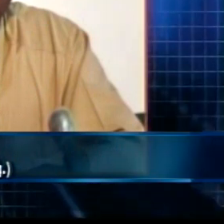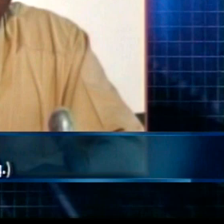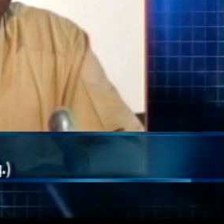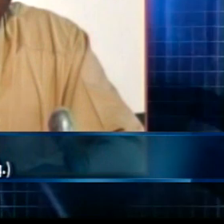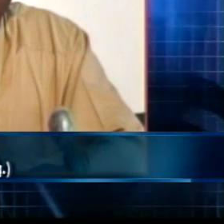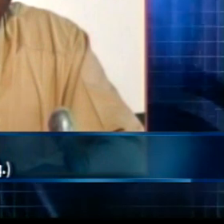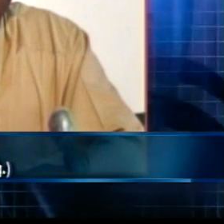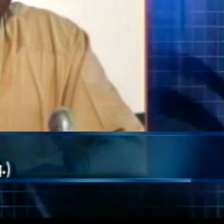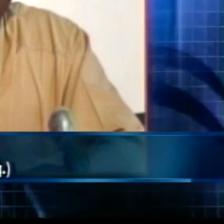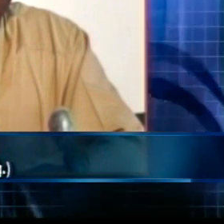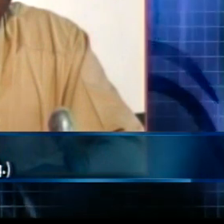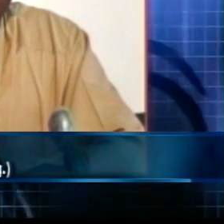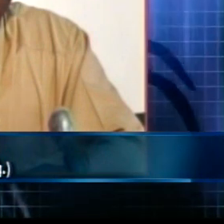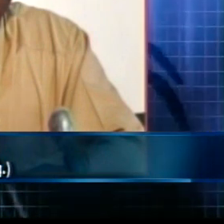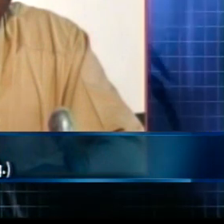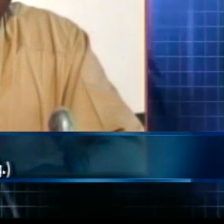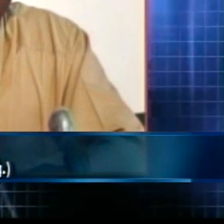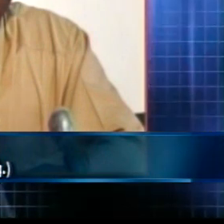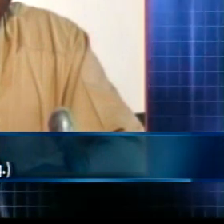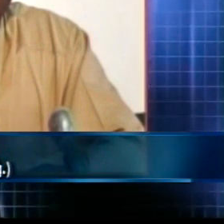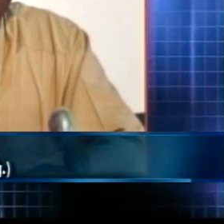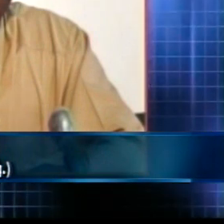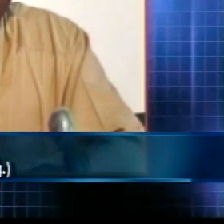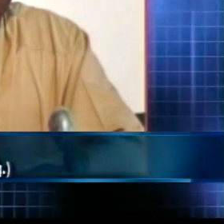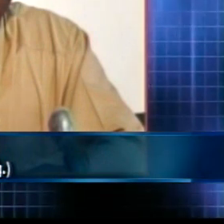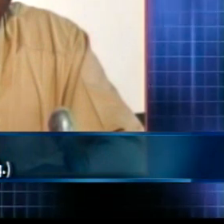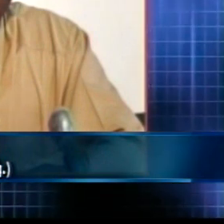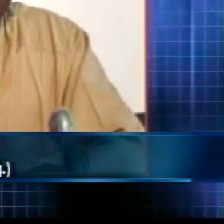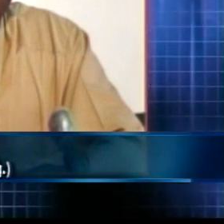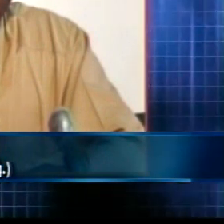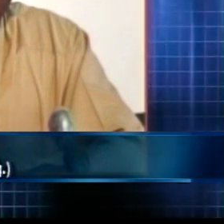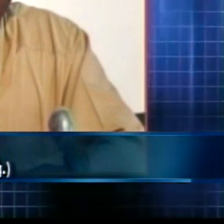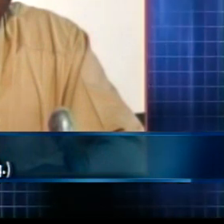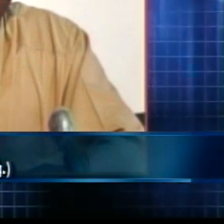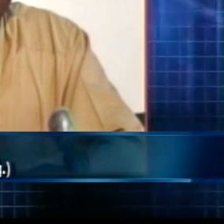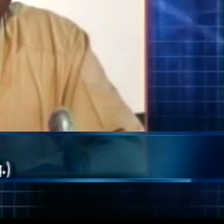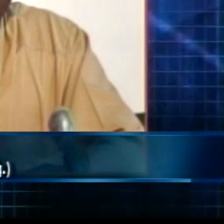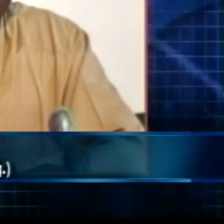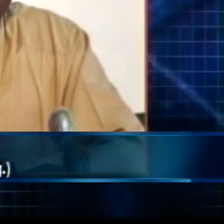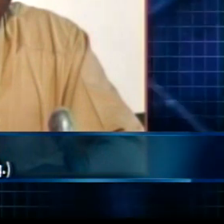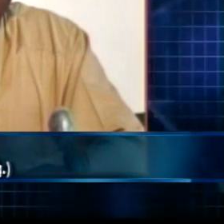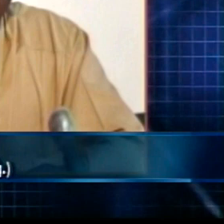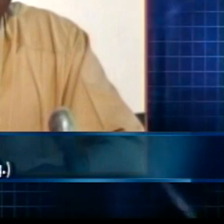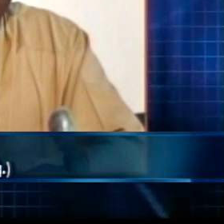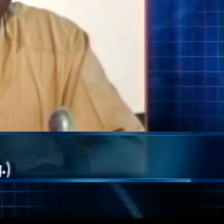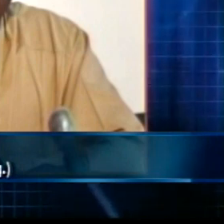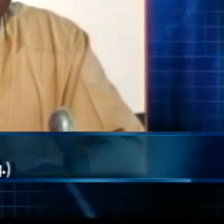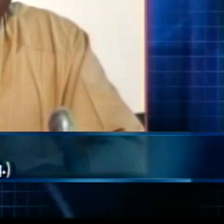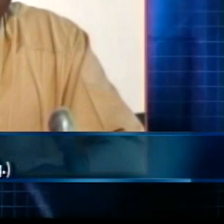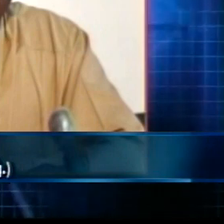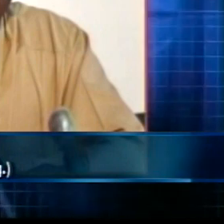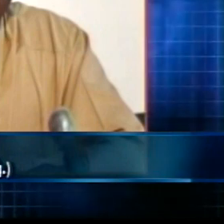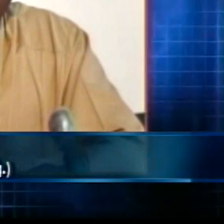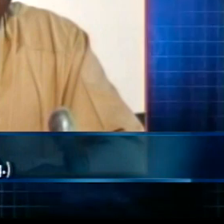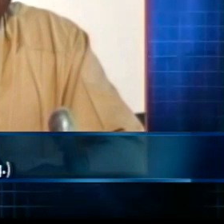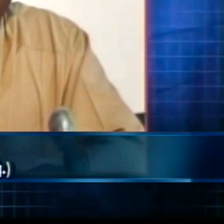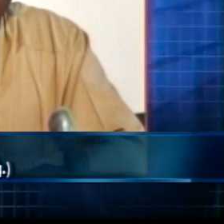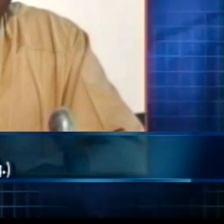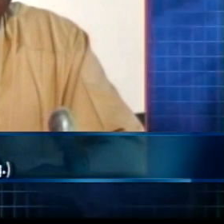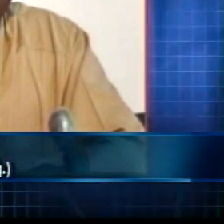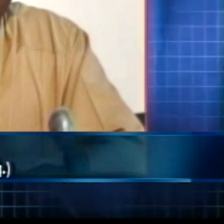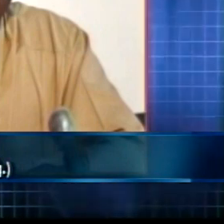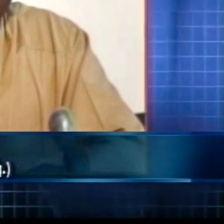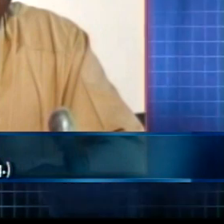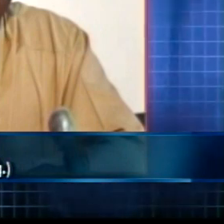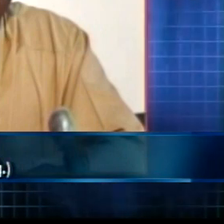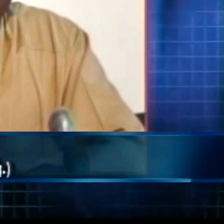will wish to continue to partner with the community and to strengthen our commitment and to reassure the members